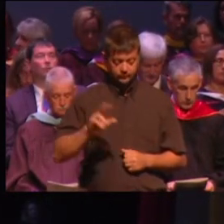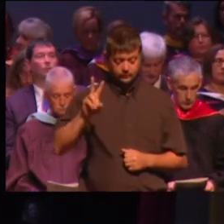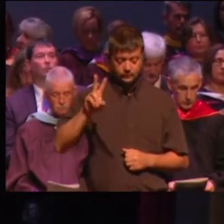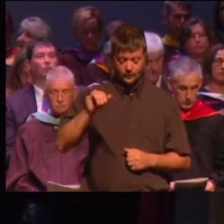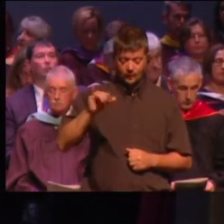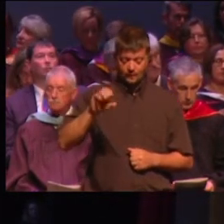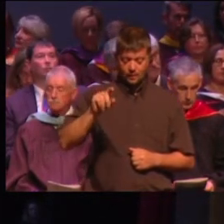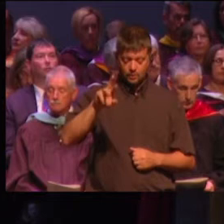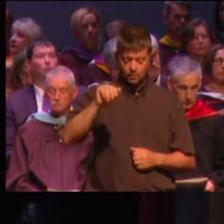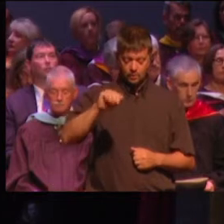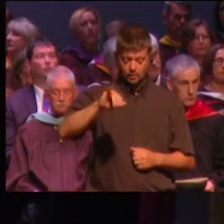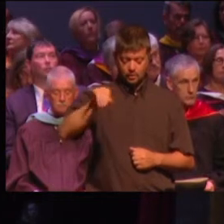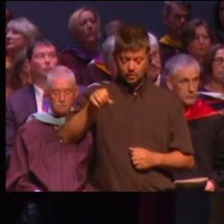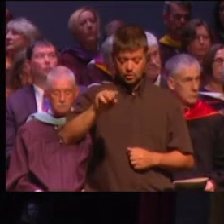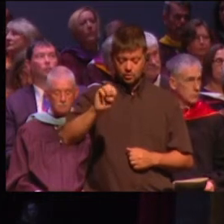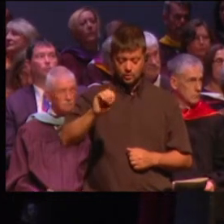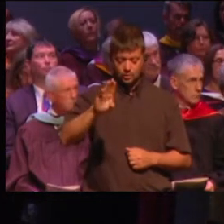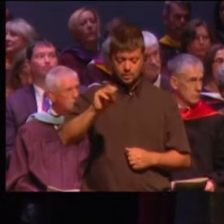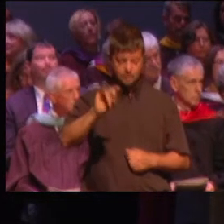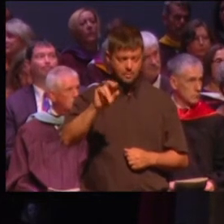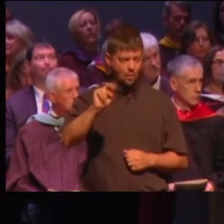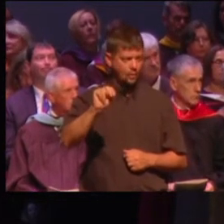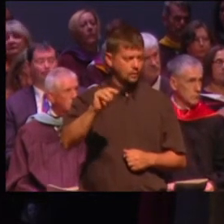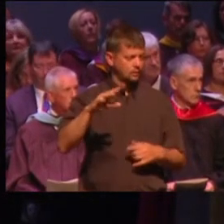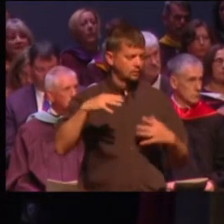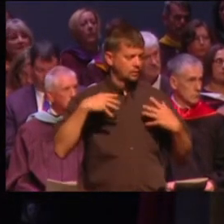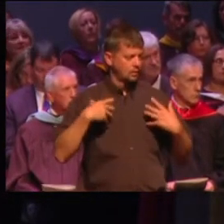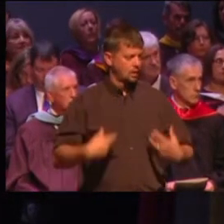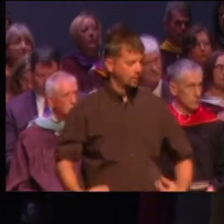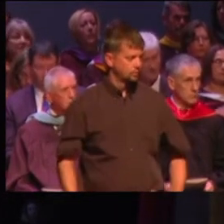Victoria Joyce Bowen, Honors.